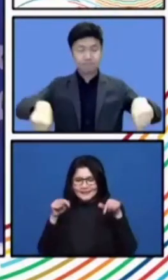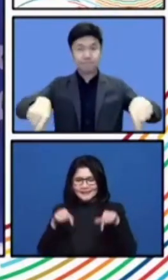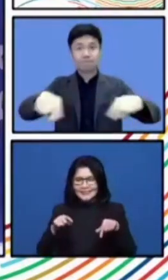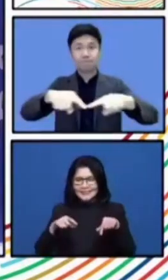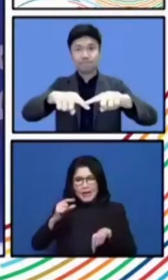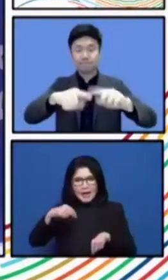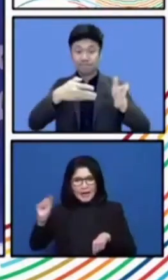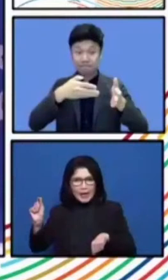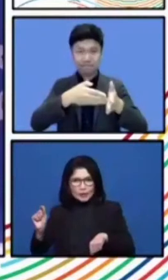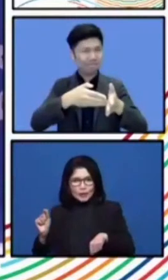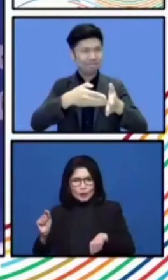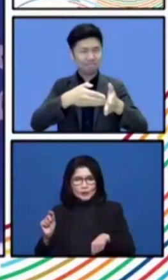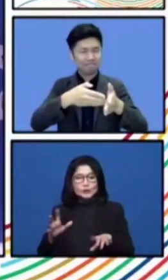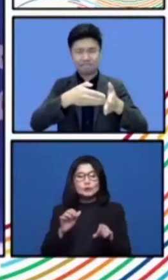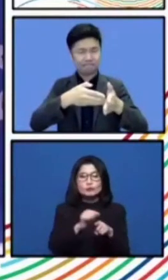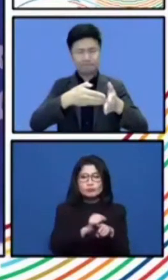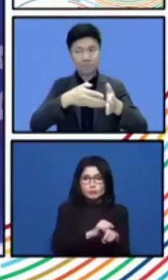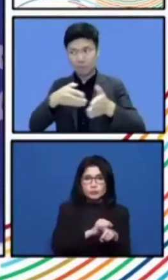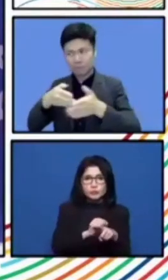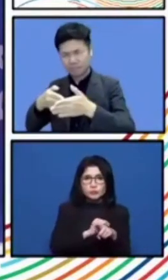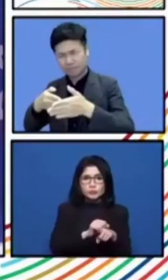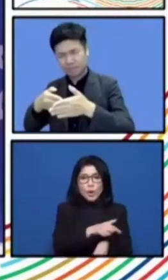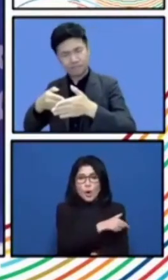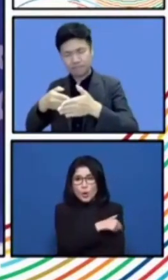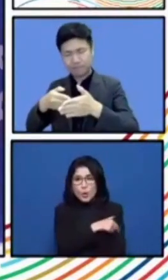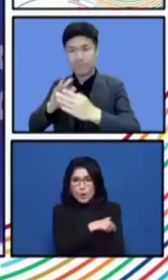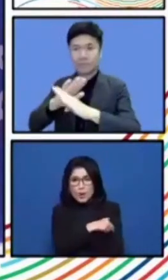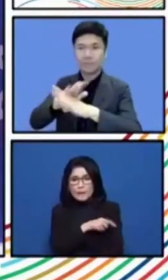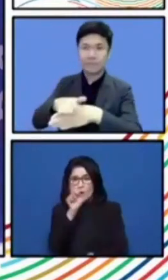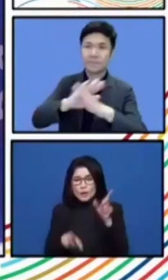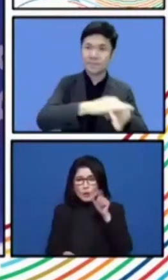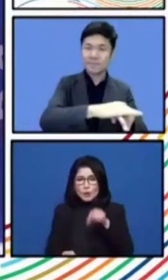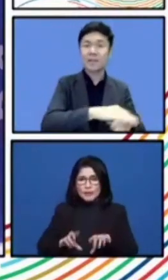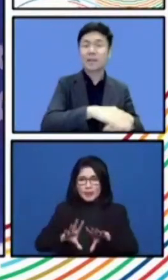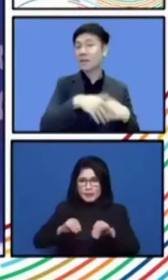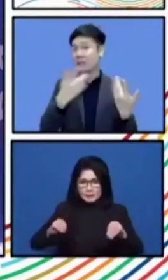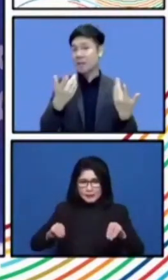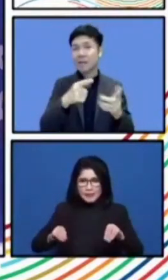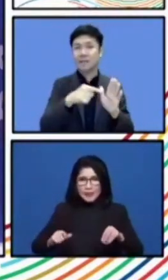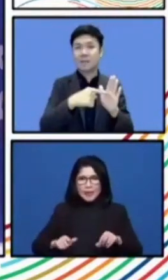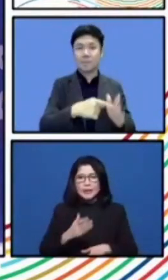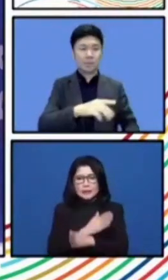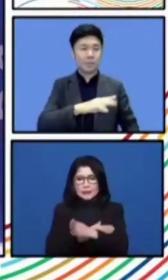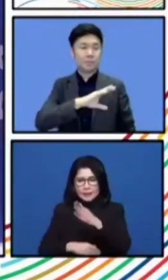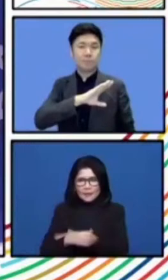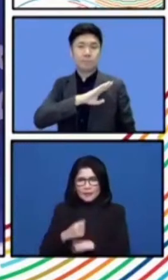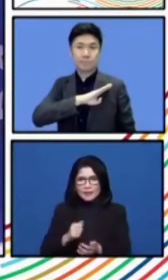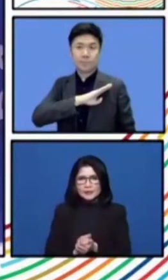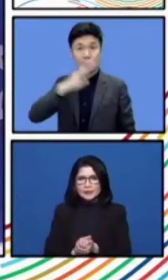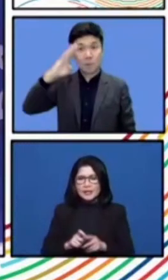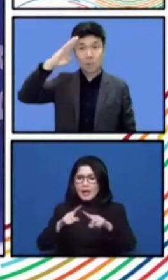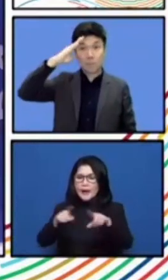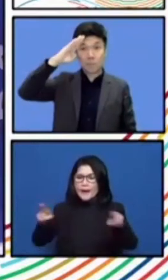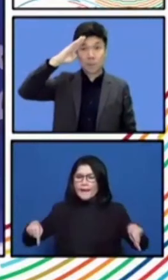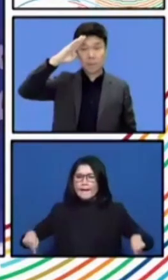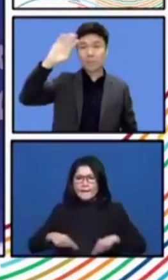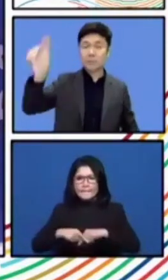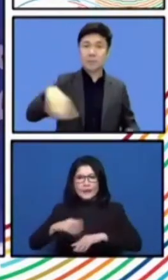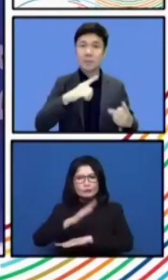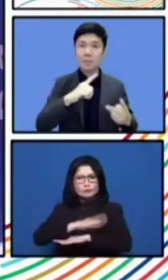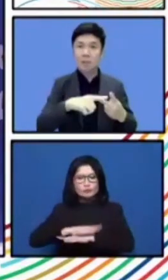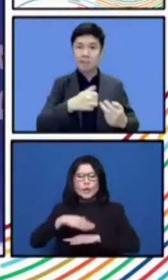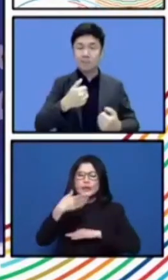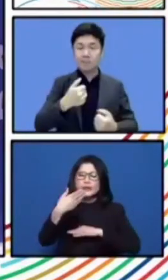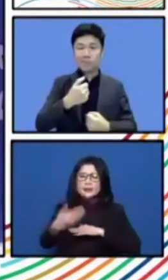with people with a disability our Frontline staff of security of the reception area so that it becomes